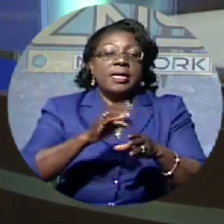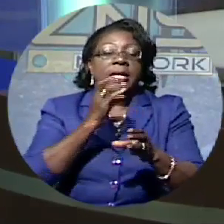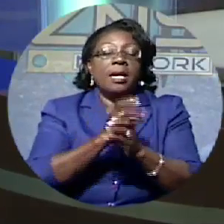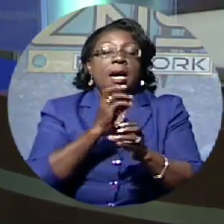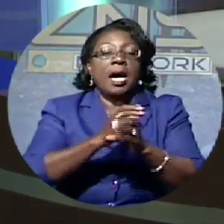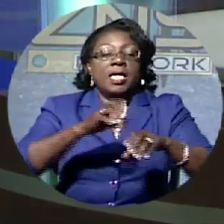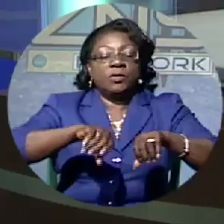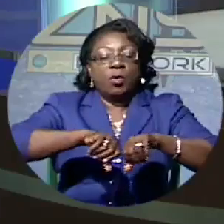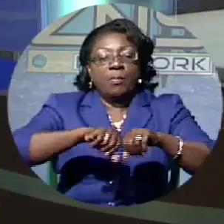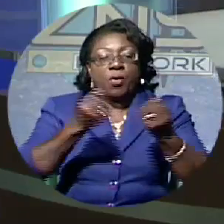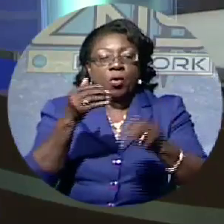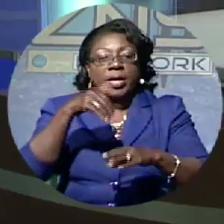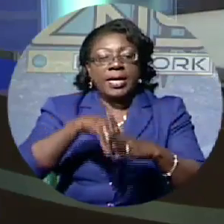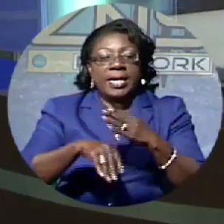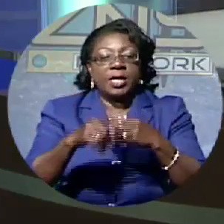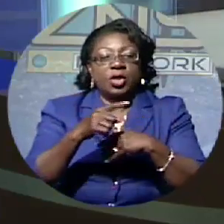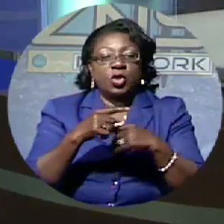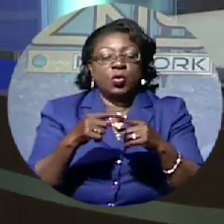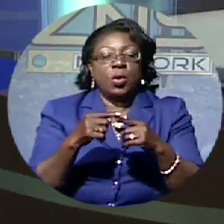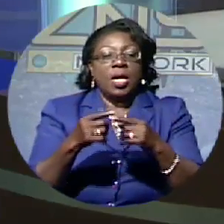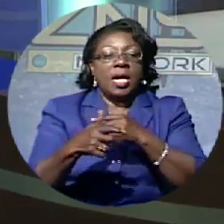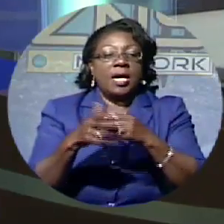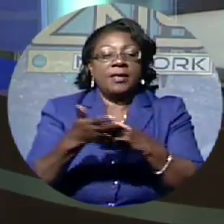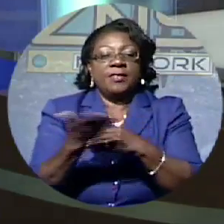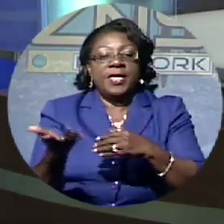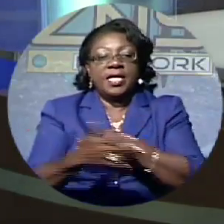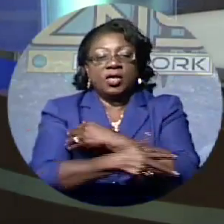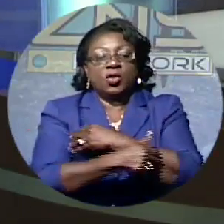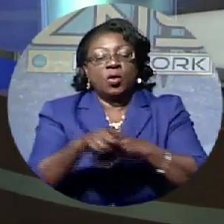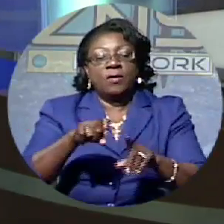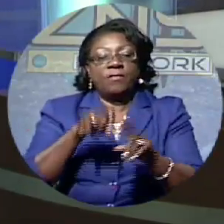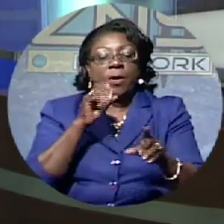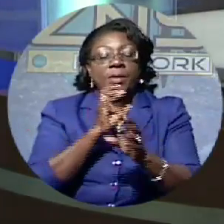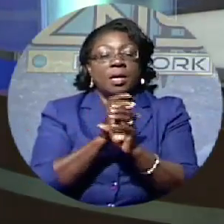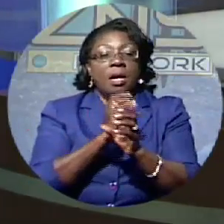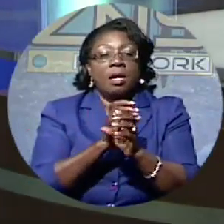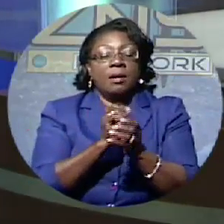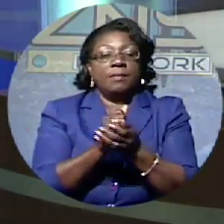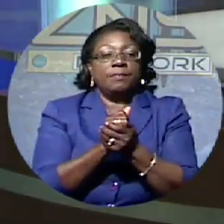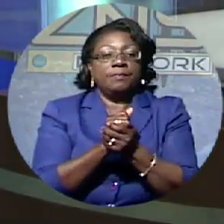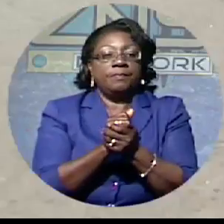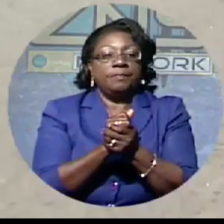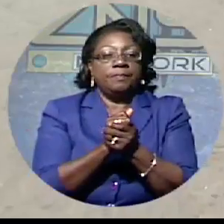security detail. Our Charisma Robinson spoke to one outraged victim today.